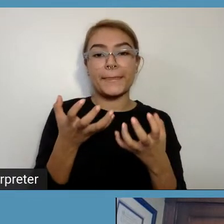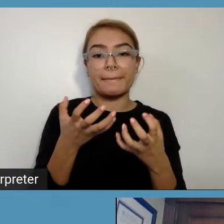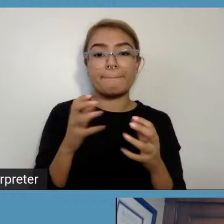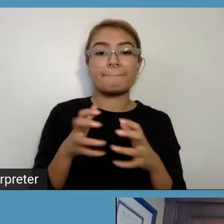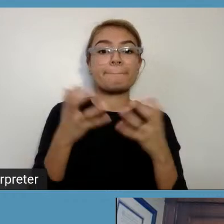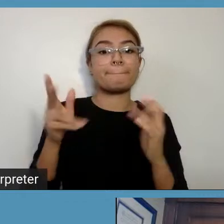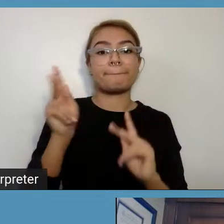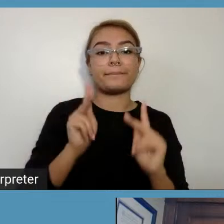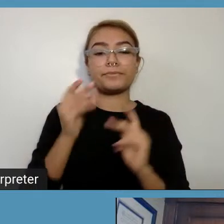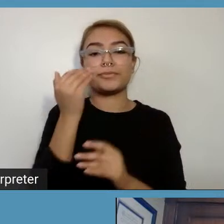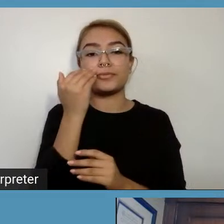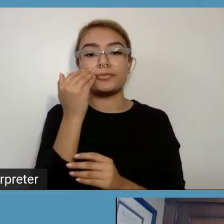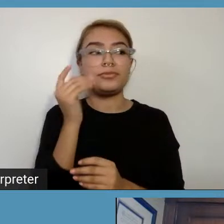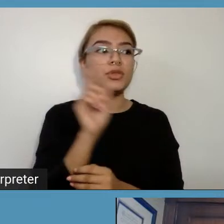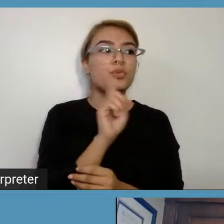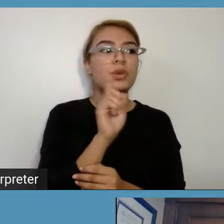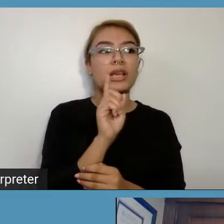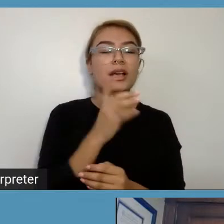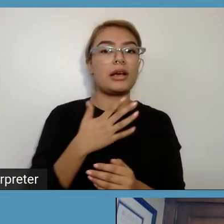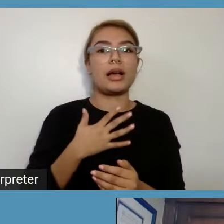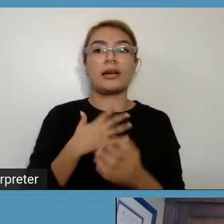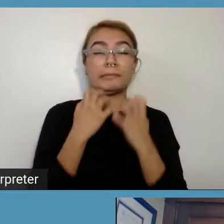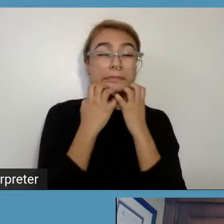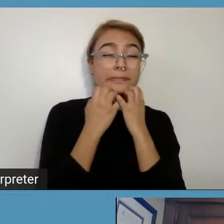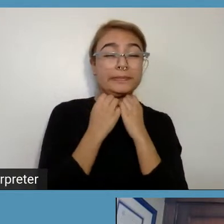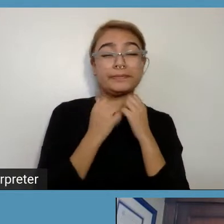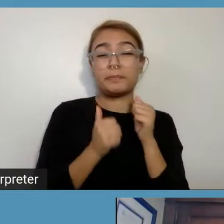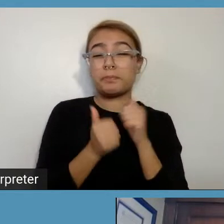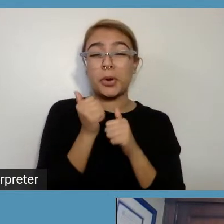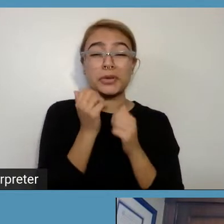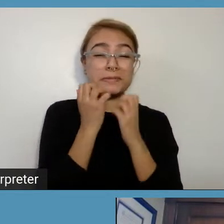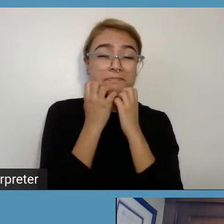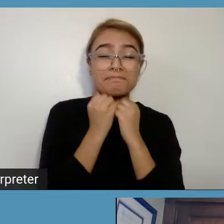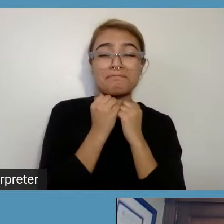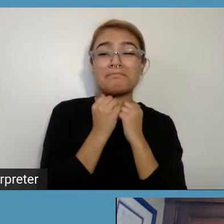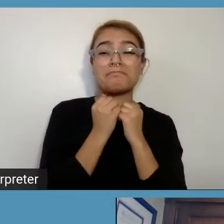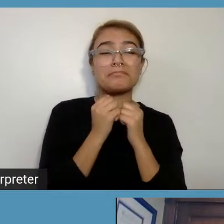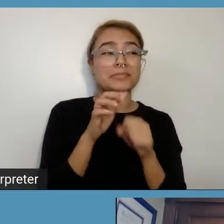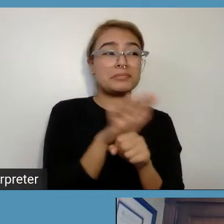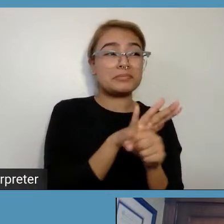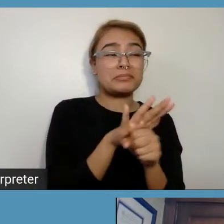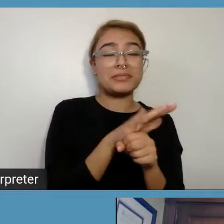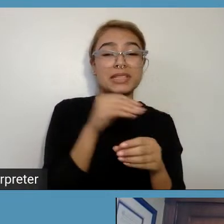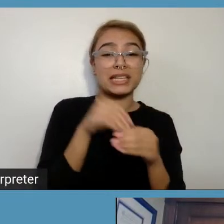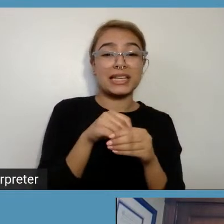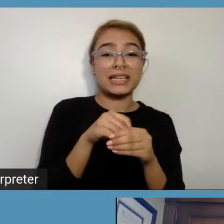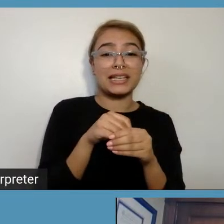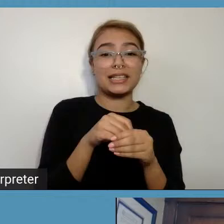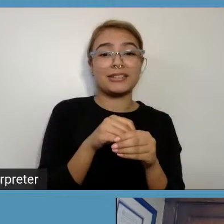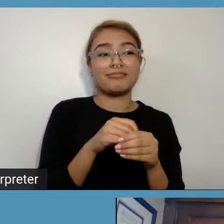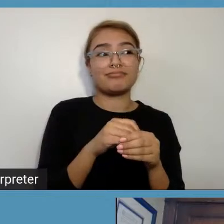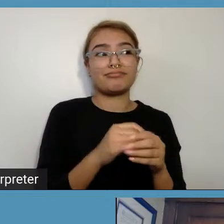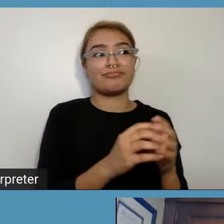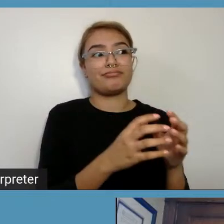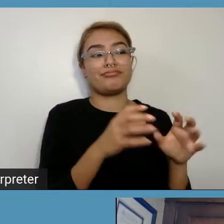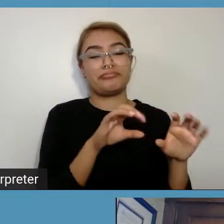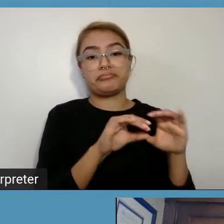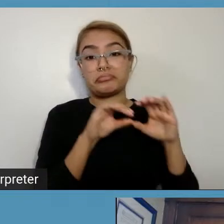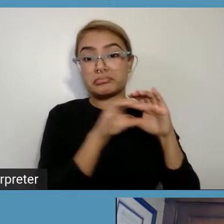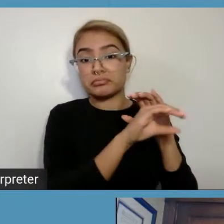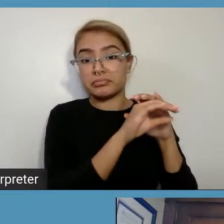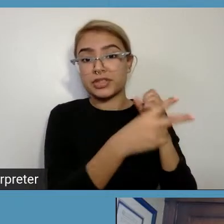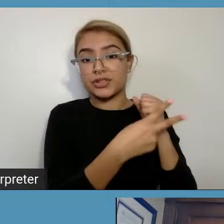knowing exactly where our most valuable artifacts are located in our storage or something like that. So it's nice because you can hide those things,